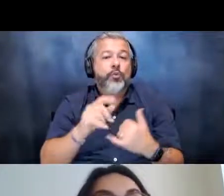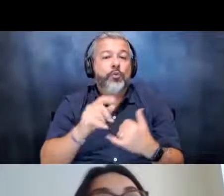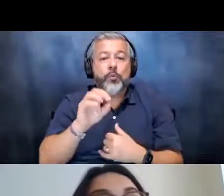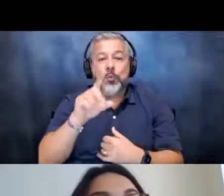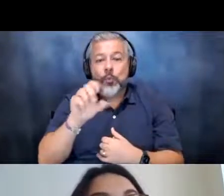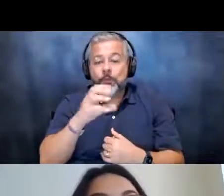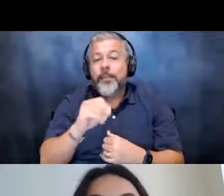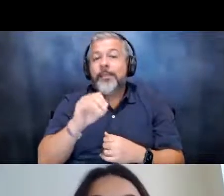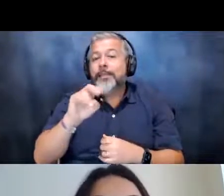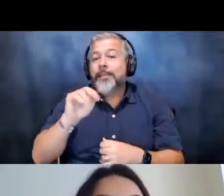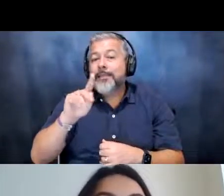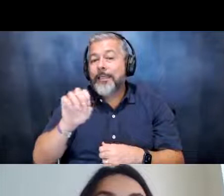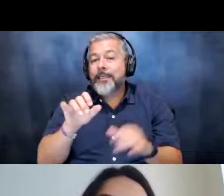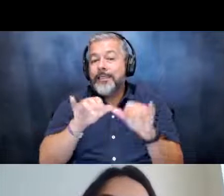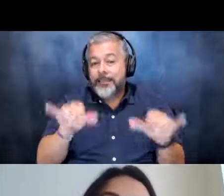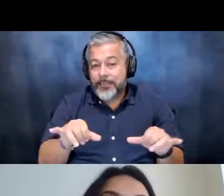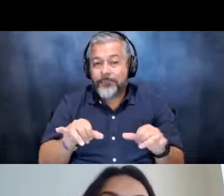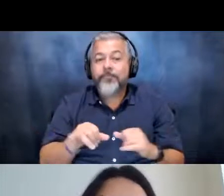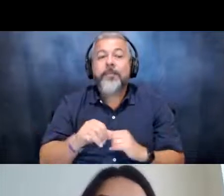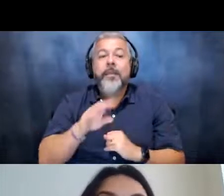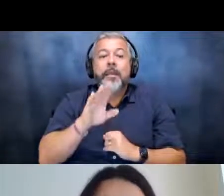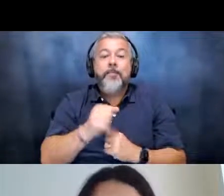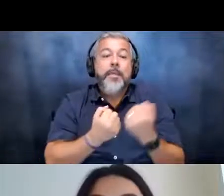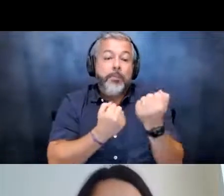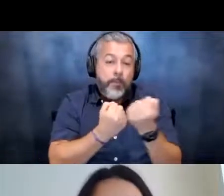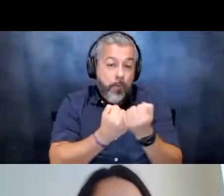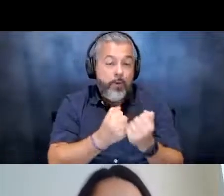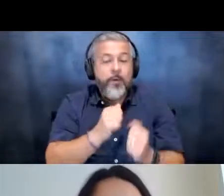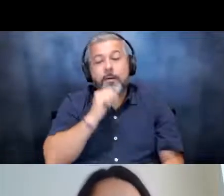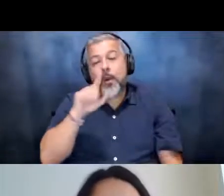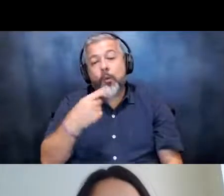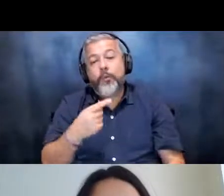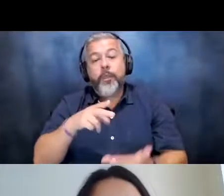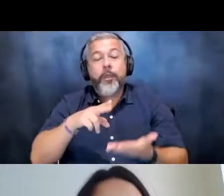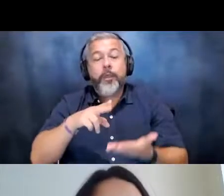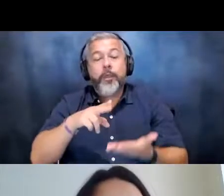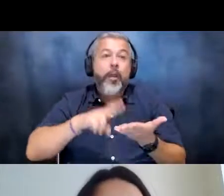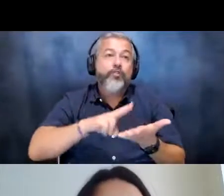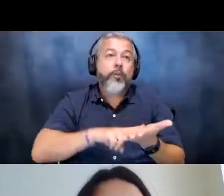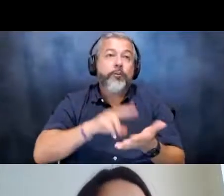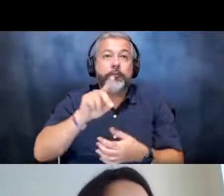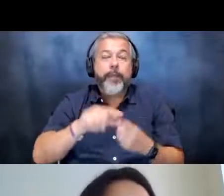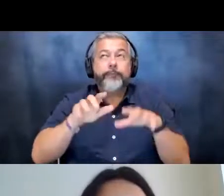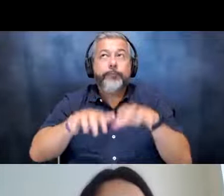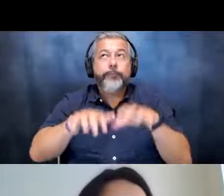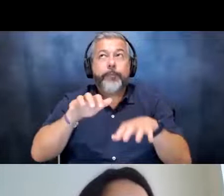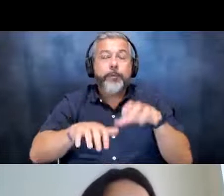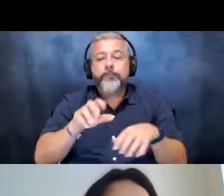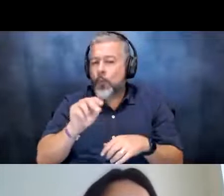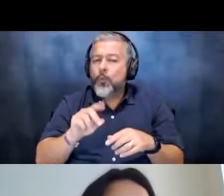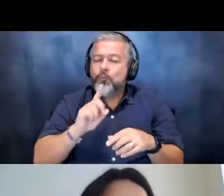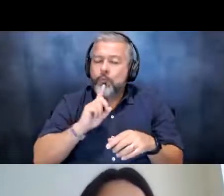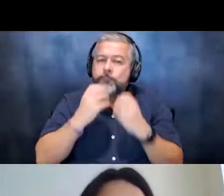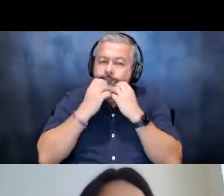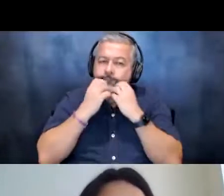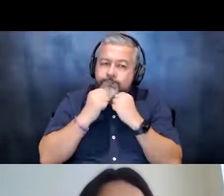Be a support and not just make contractors data inputters. The folks that we work with do more than